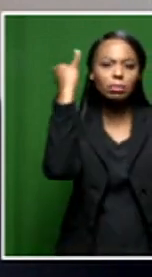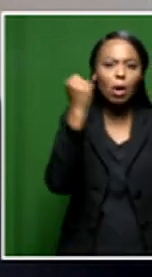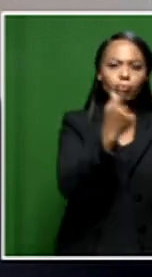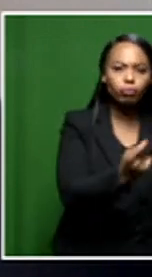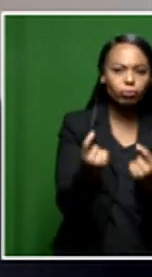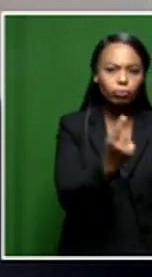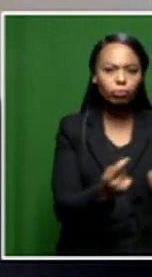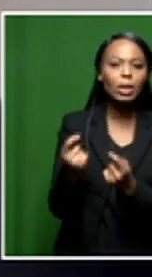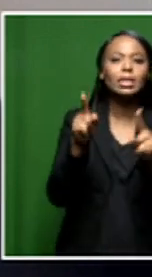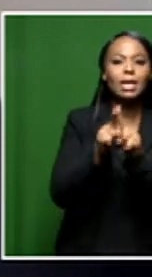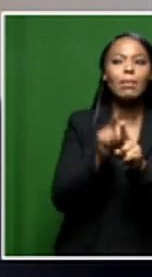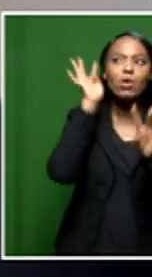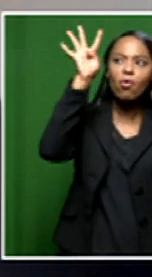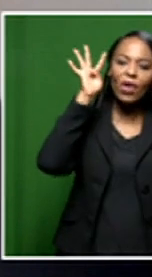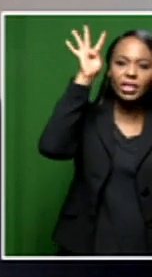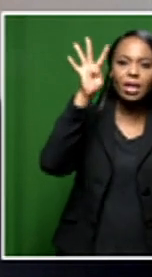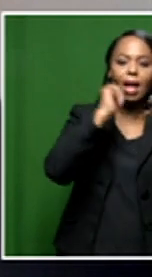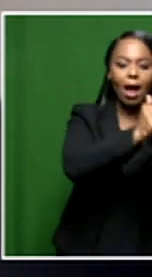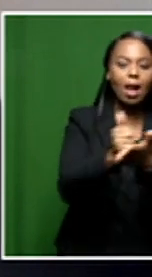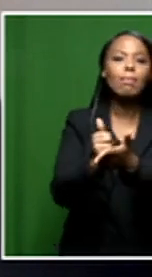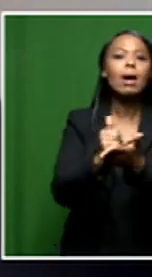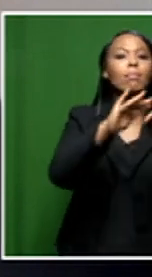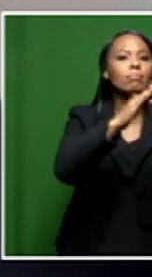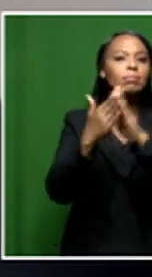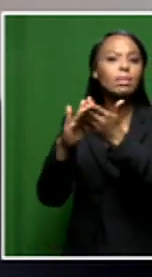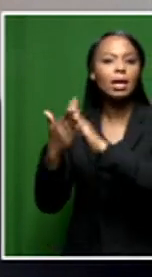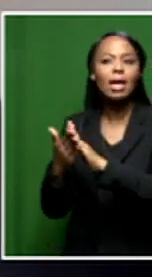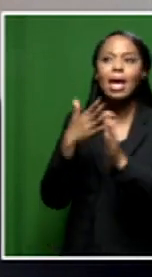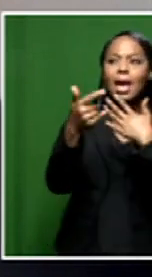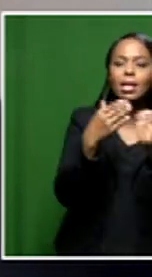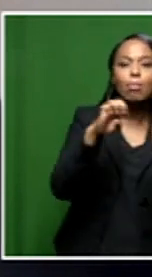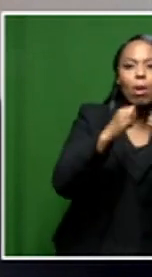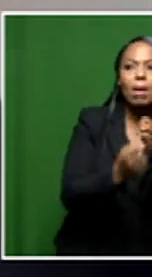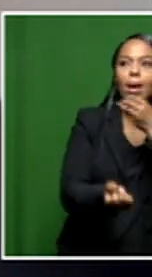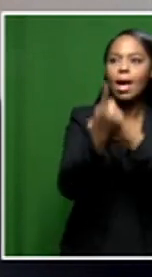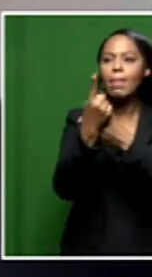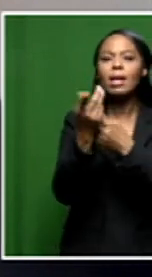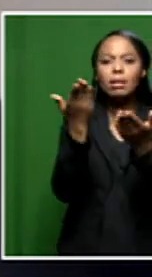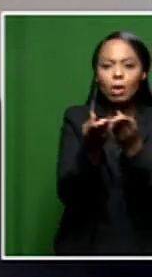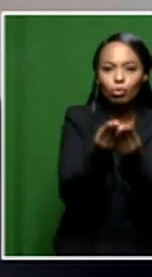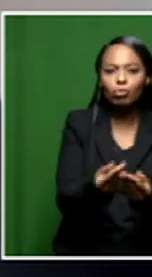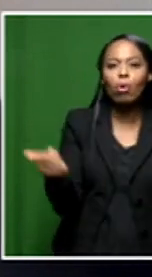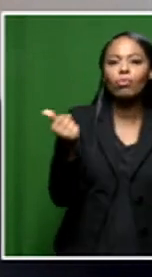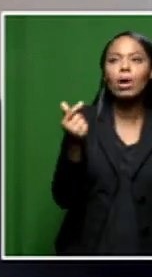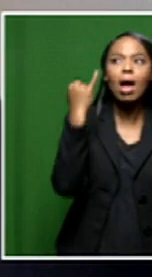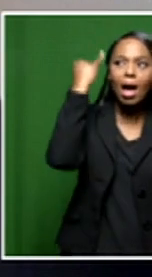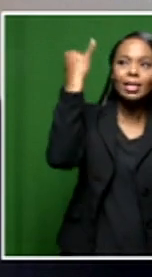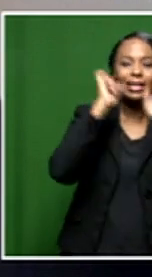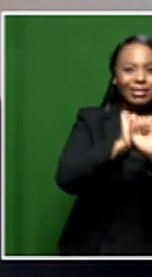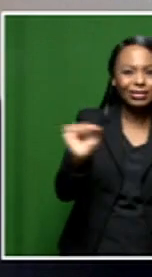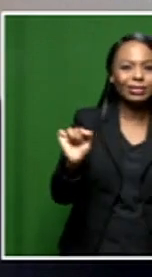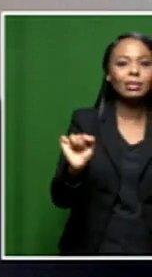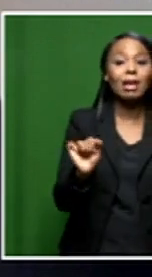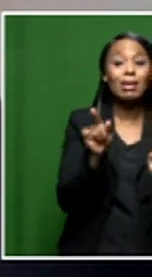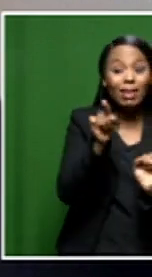well as innovation, to help society find any problems that need solving through my designs, as well as to create new opportunities